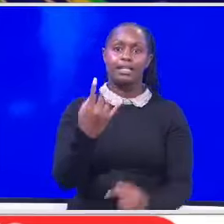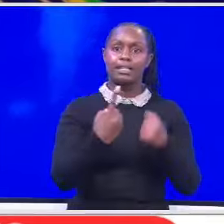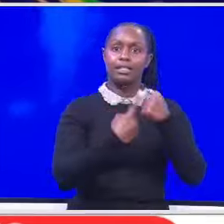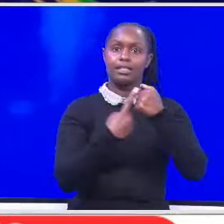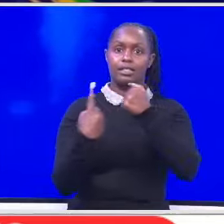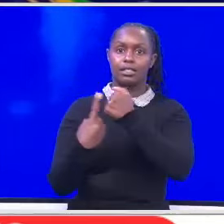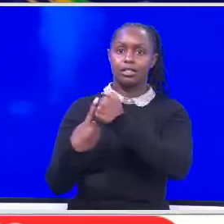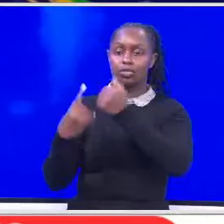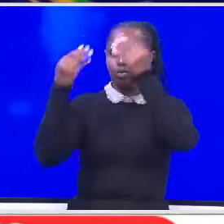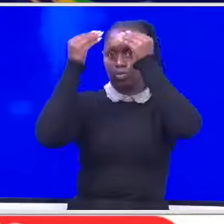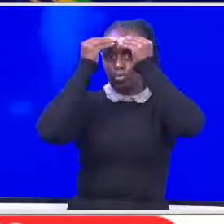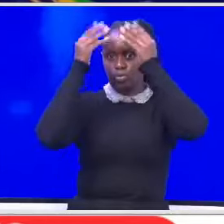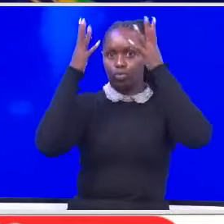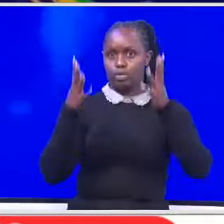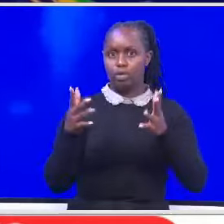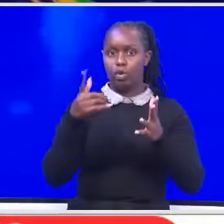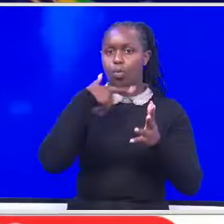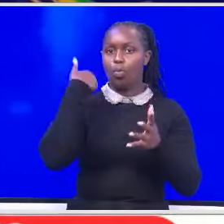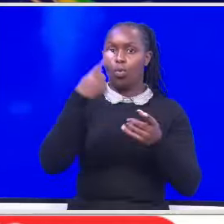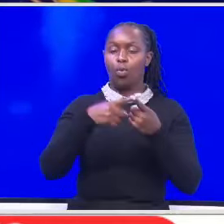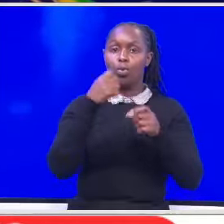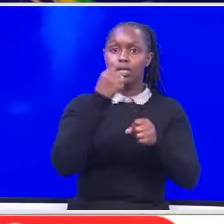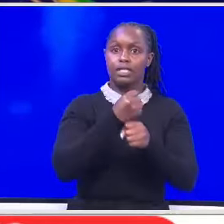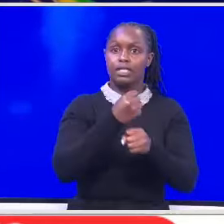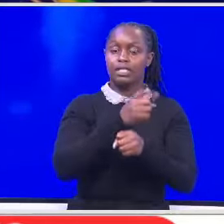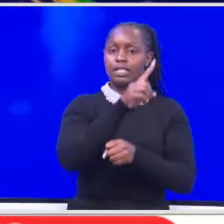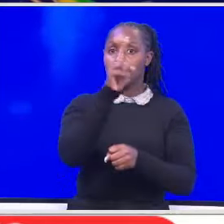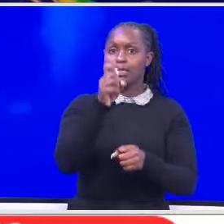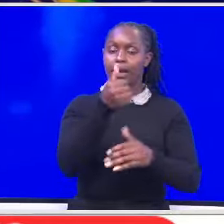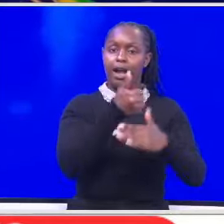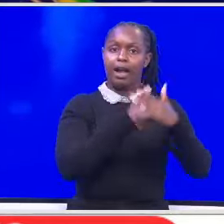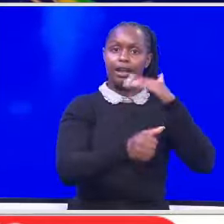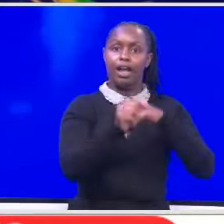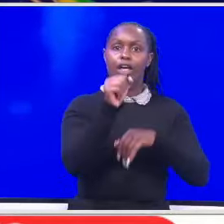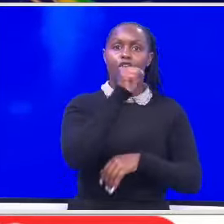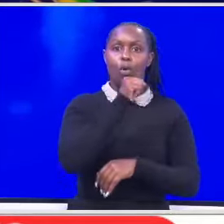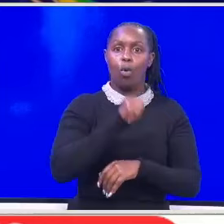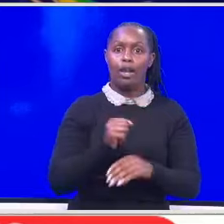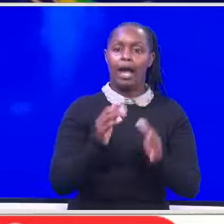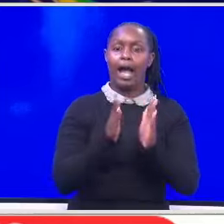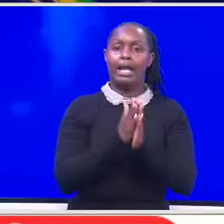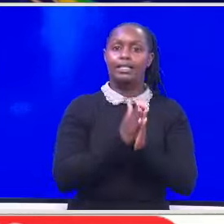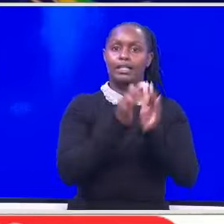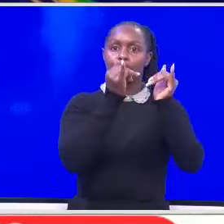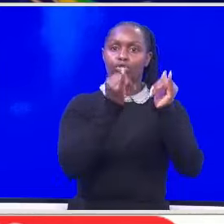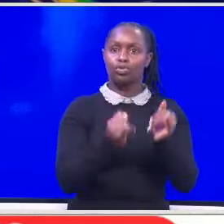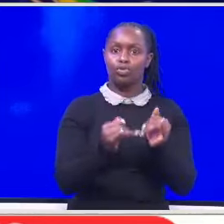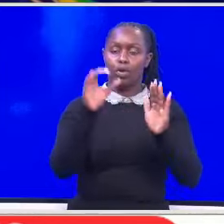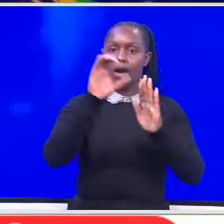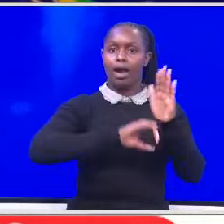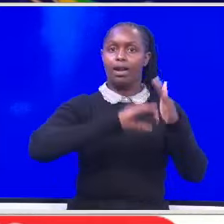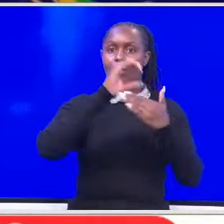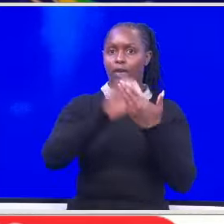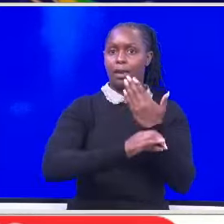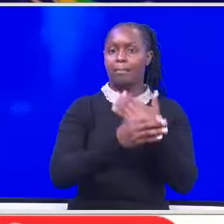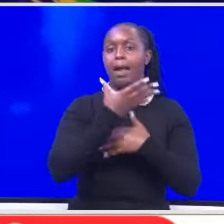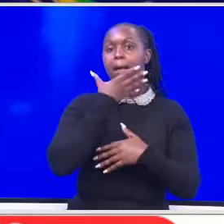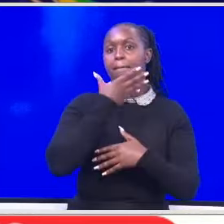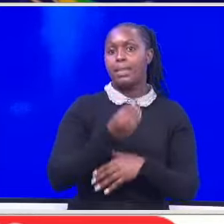1,366 candidates who are examined under the old and the revised CHRP curriculum. The male candidates